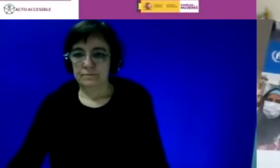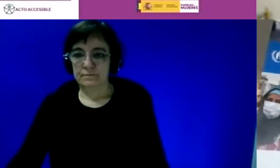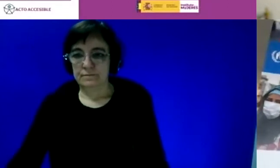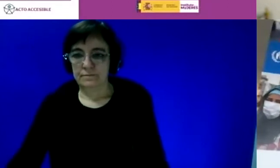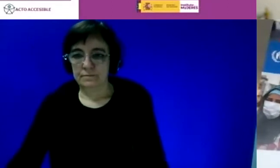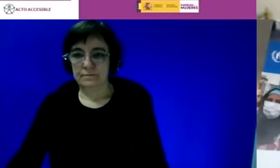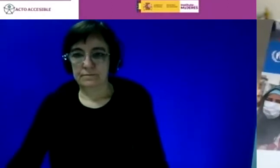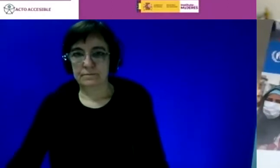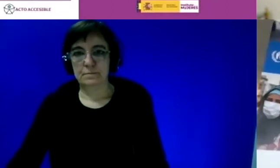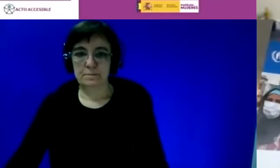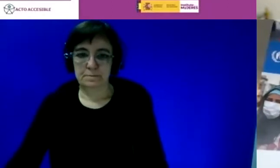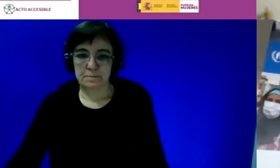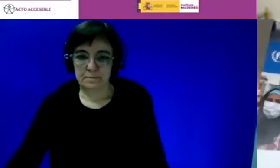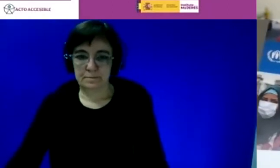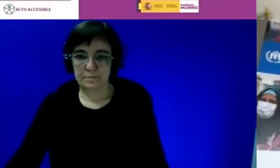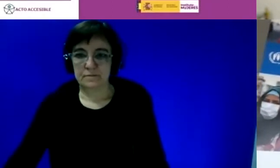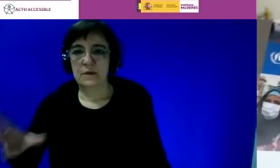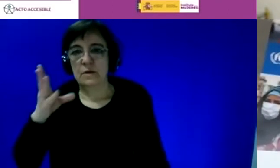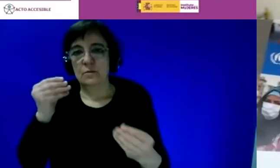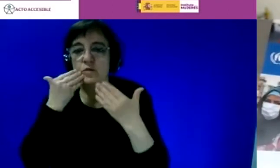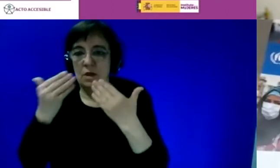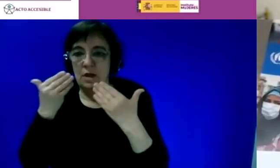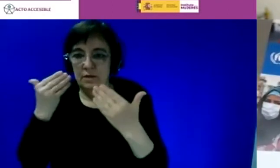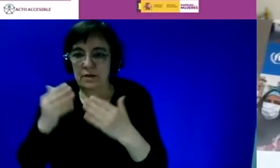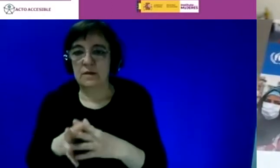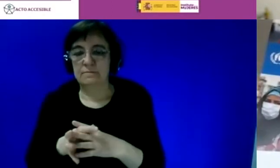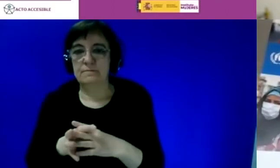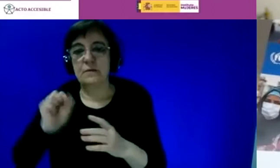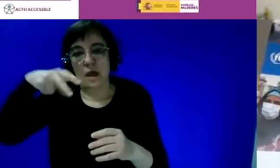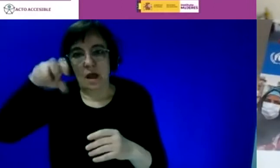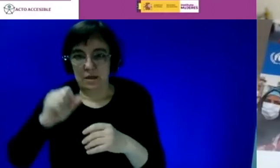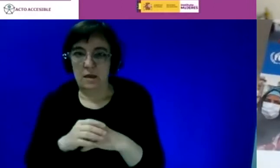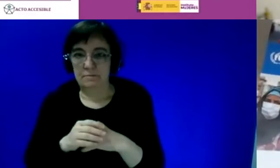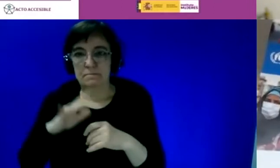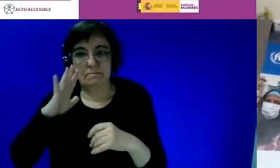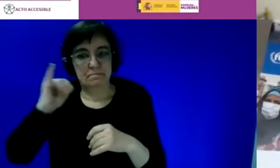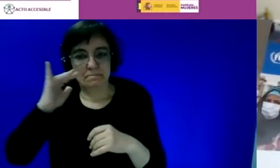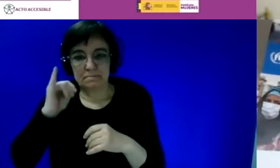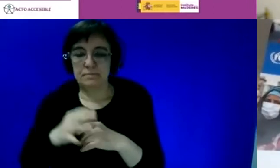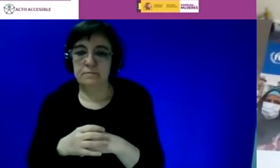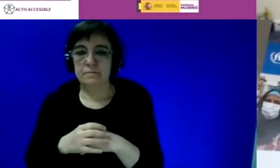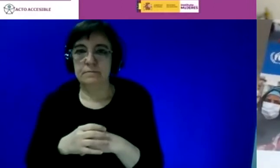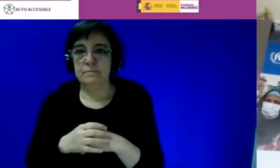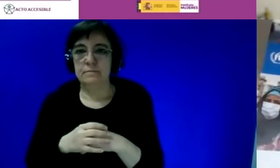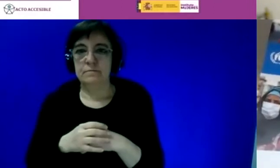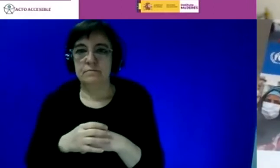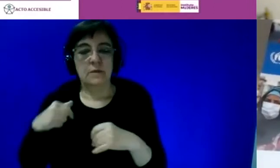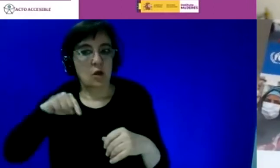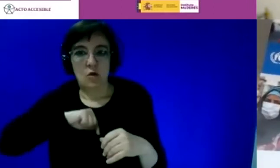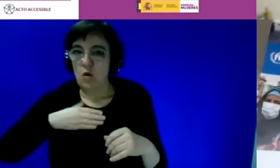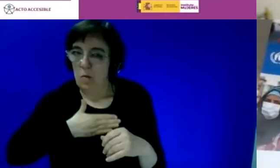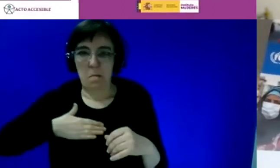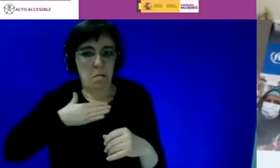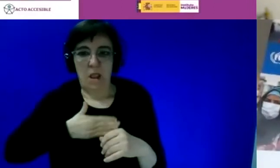Well, thank you very much indeed, Anna, and I'm really delighted to be part of